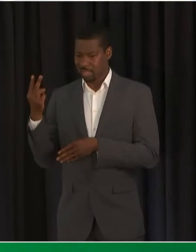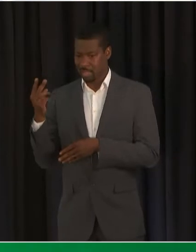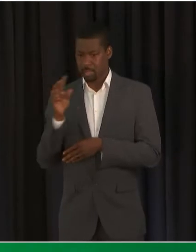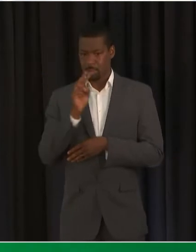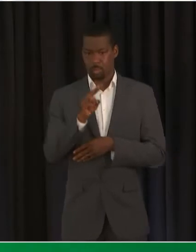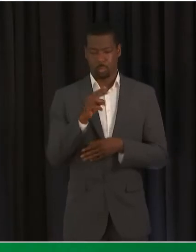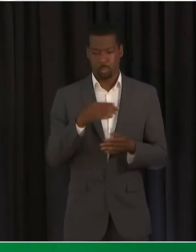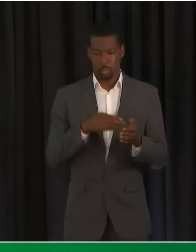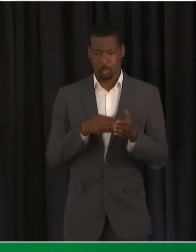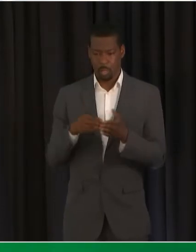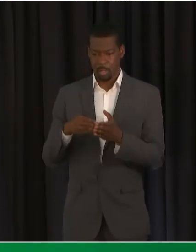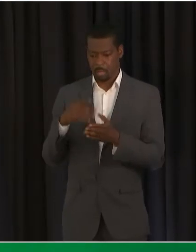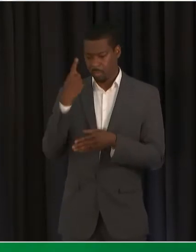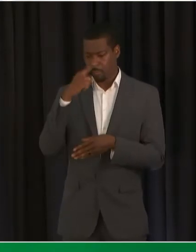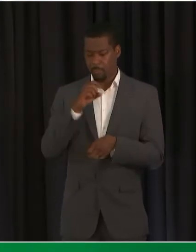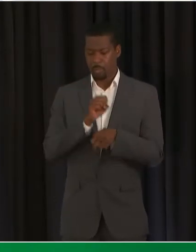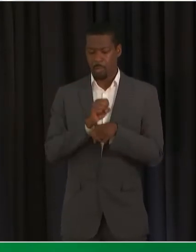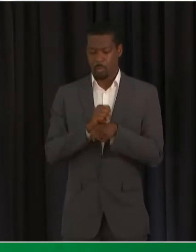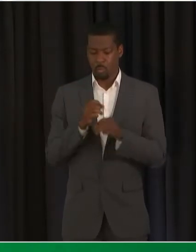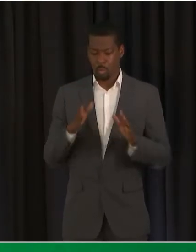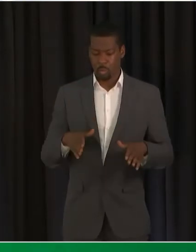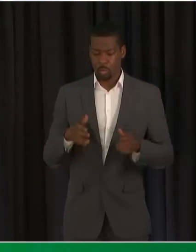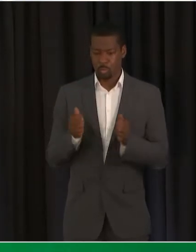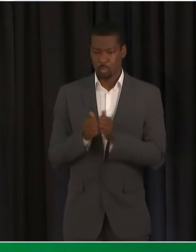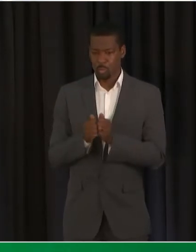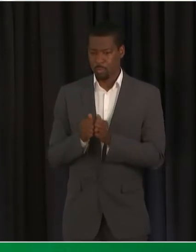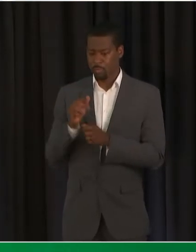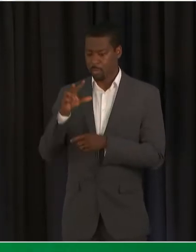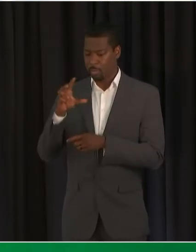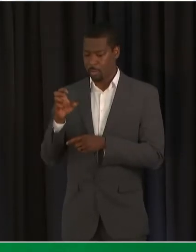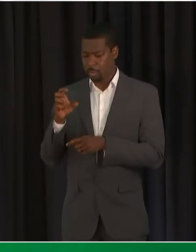to $2 million for employers